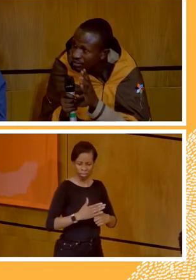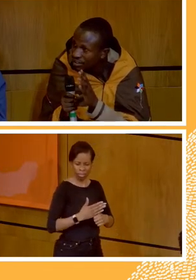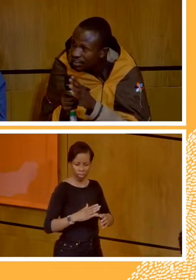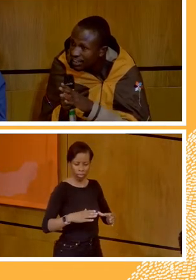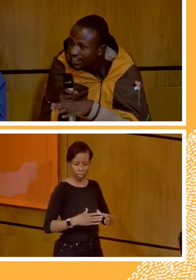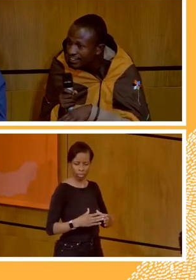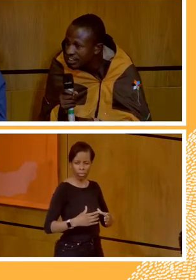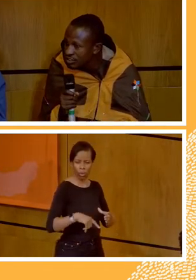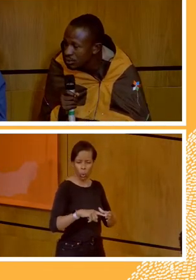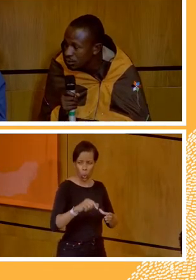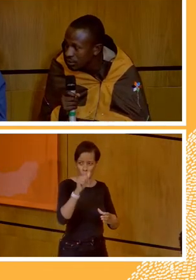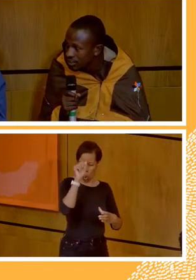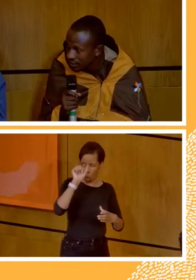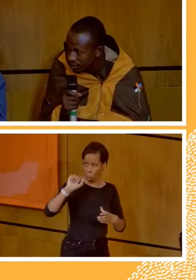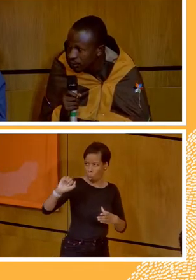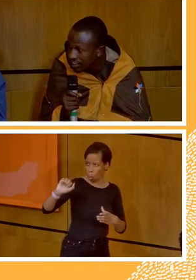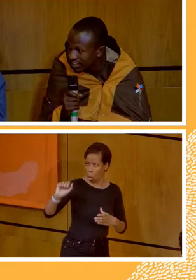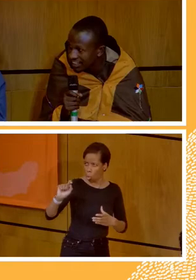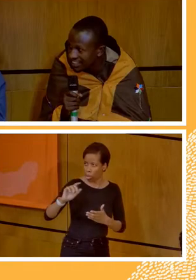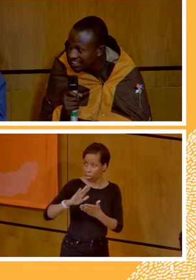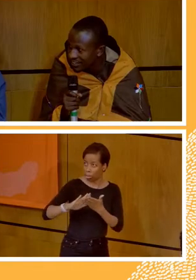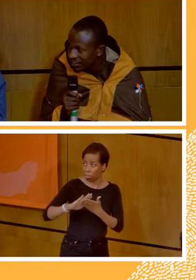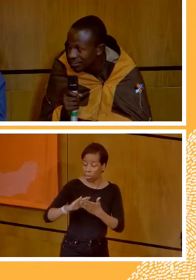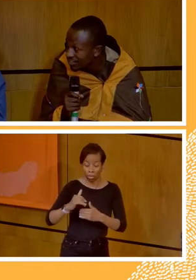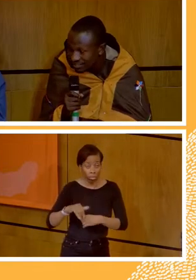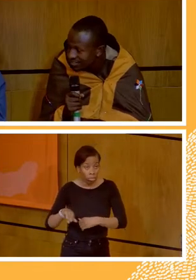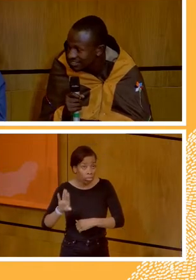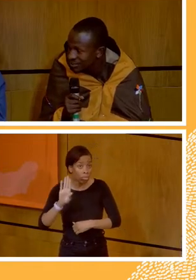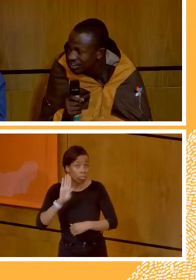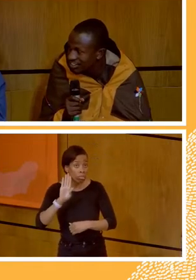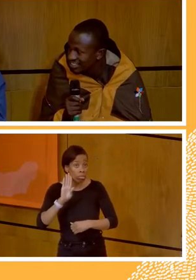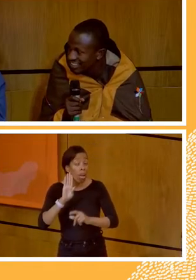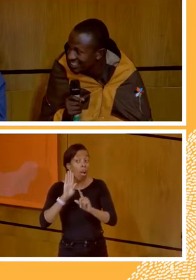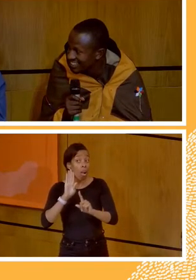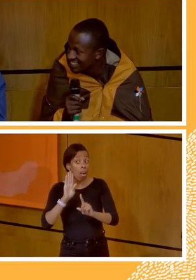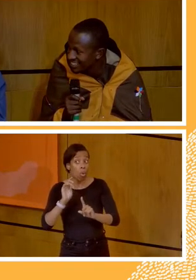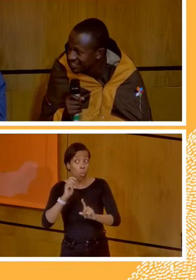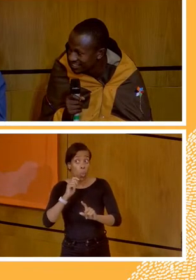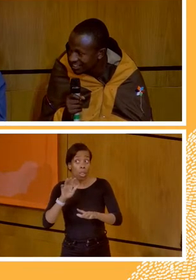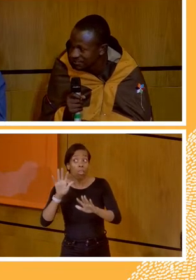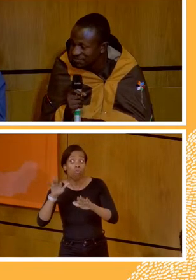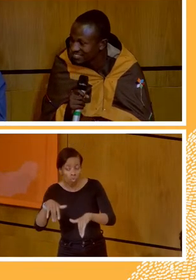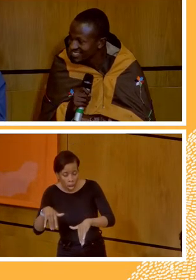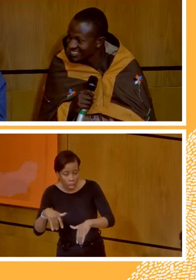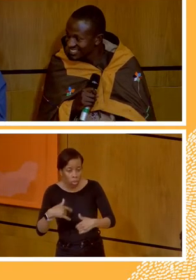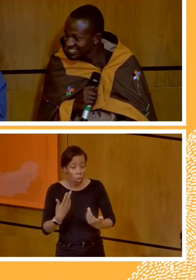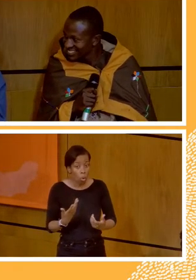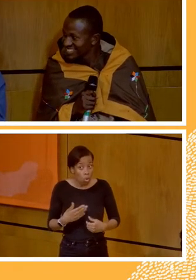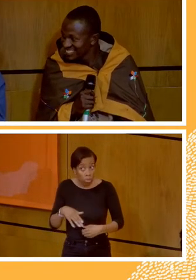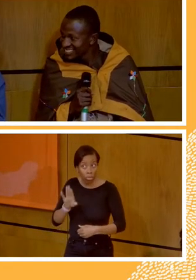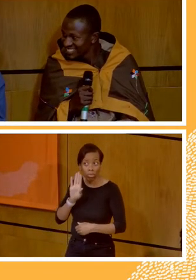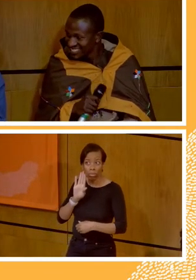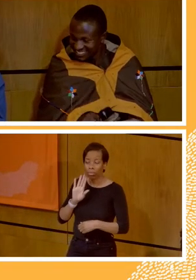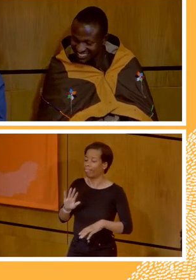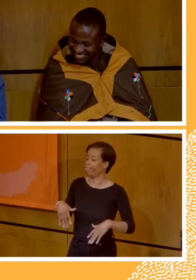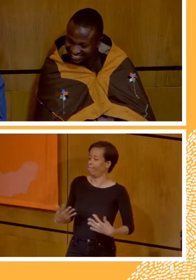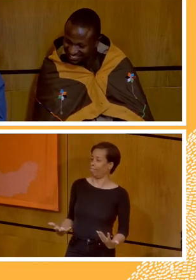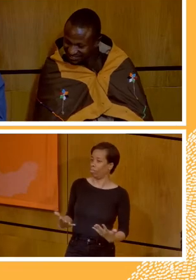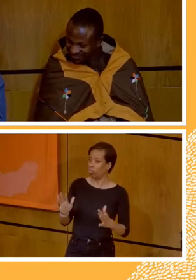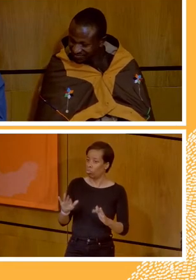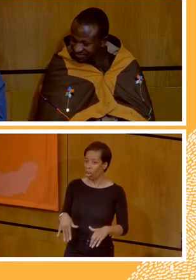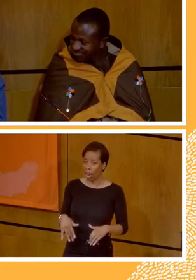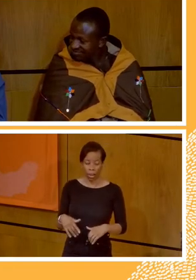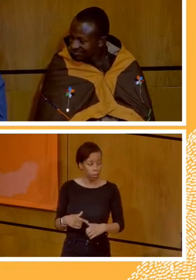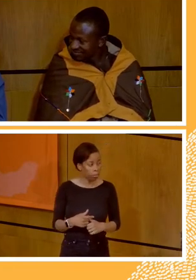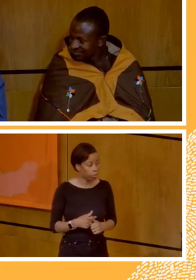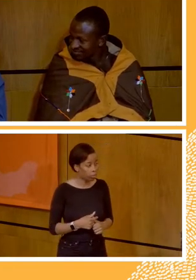to this sound and tells you it will rain or it will not rain. Yeah. My favorite fact